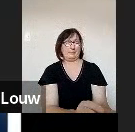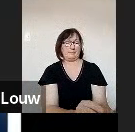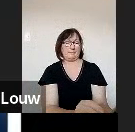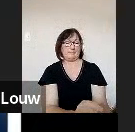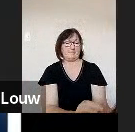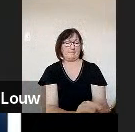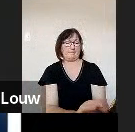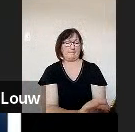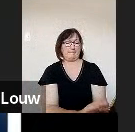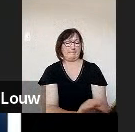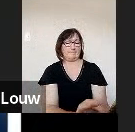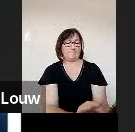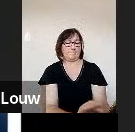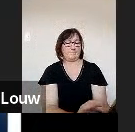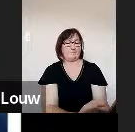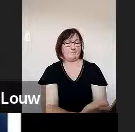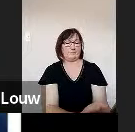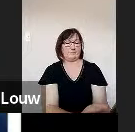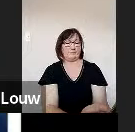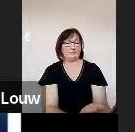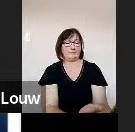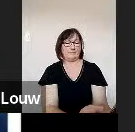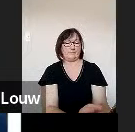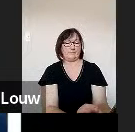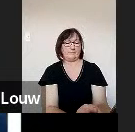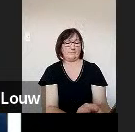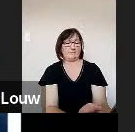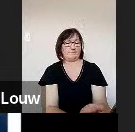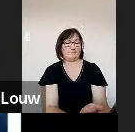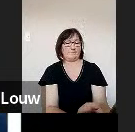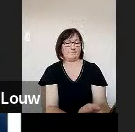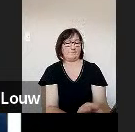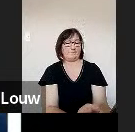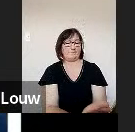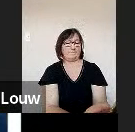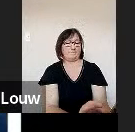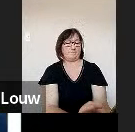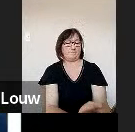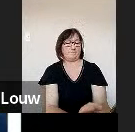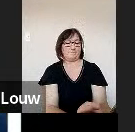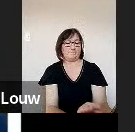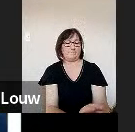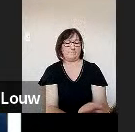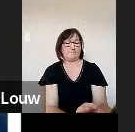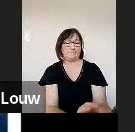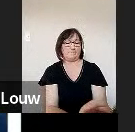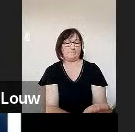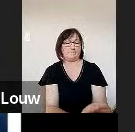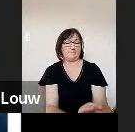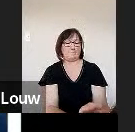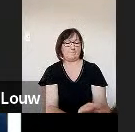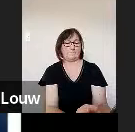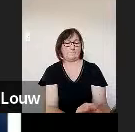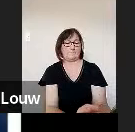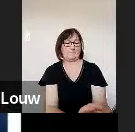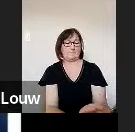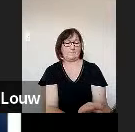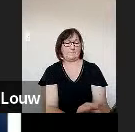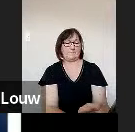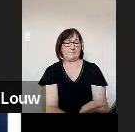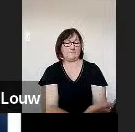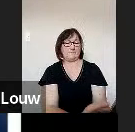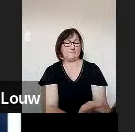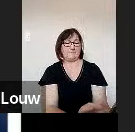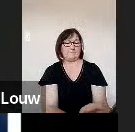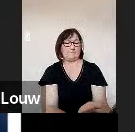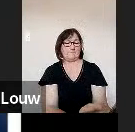be able to give you the advice that you need. Mrs. Penny Bologo is an executive in accreditation and licensing unit at